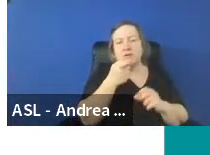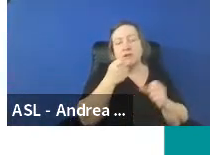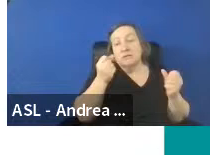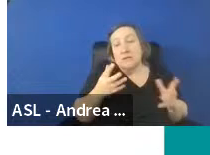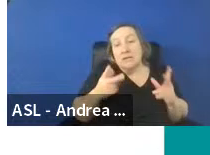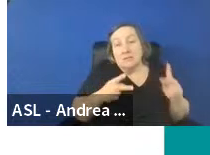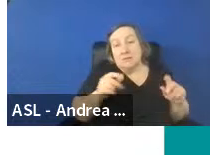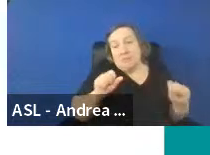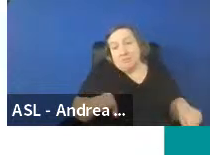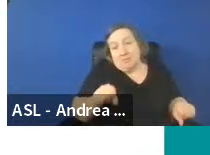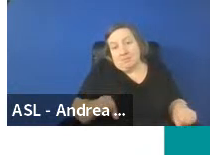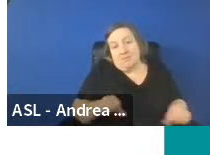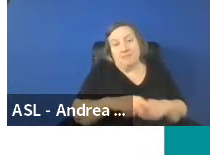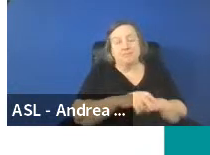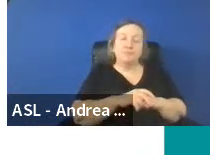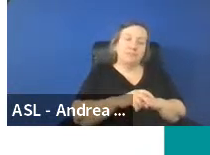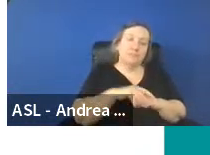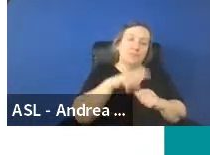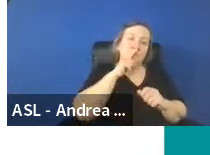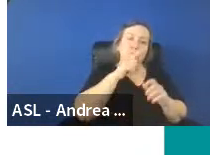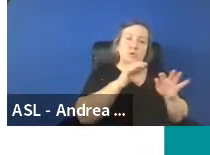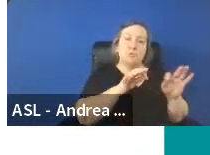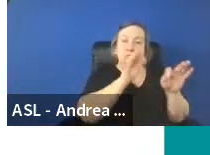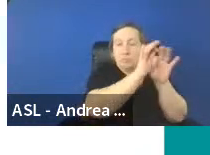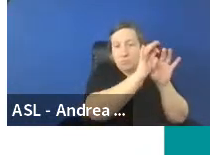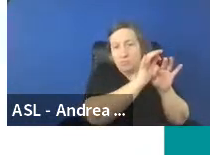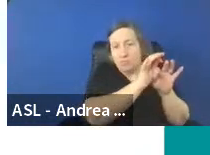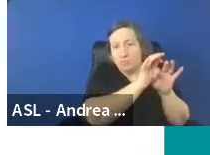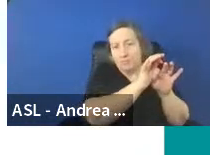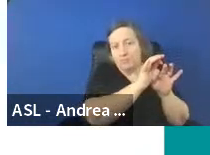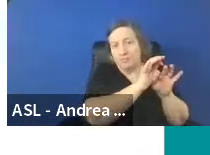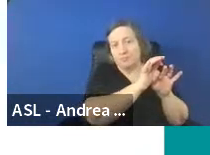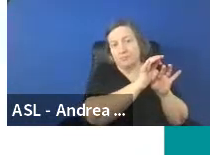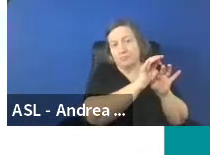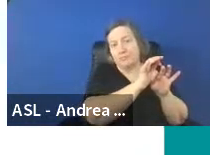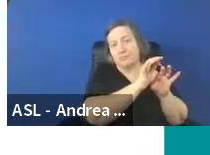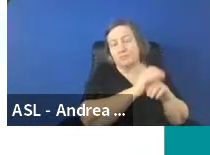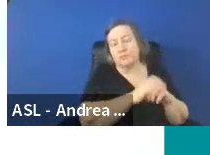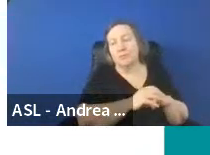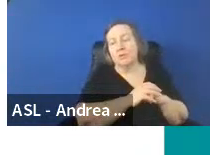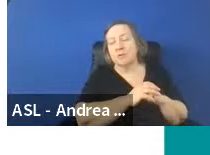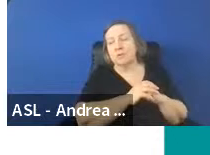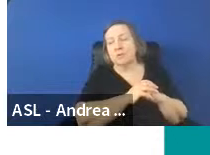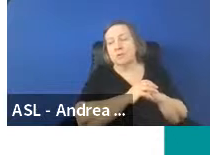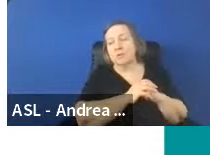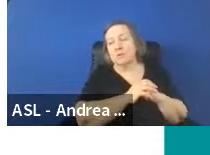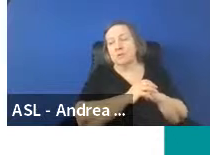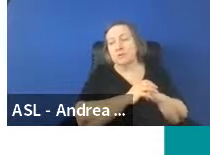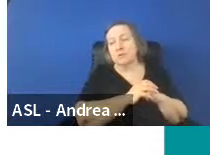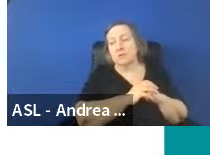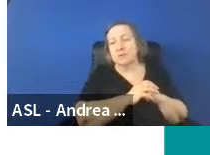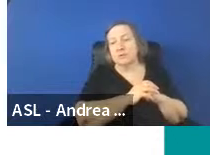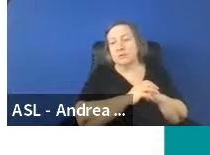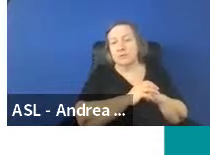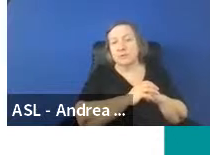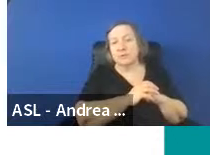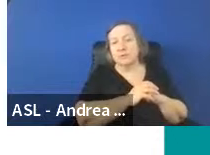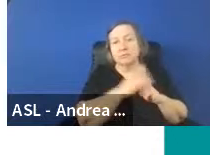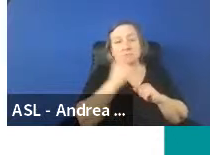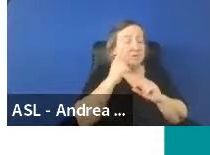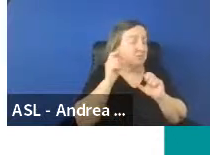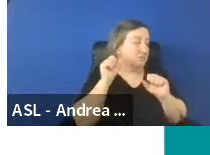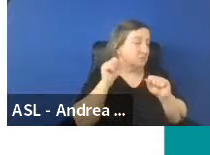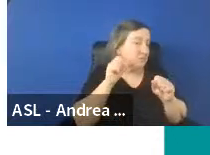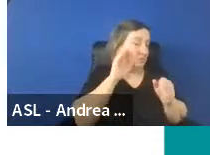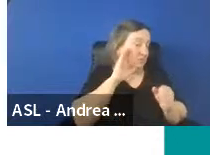people as possible. And so it's a really important point to, or something to note, is